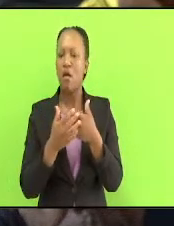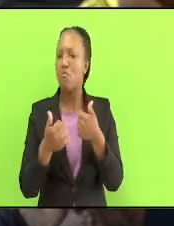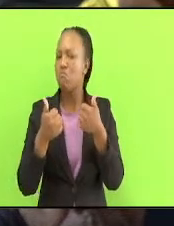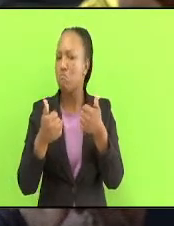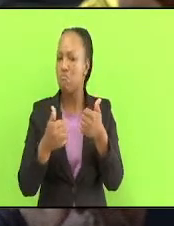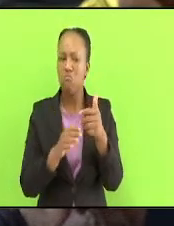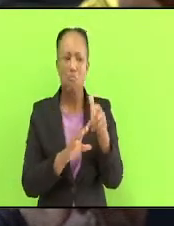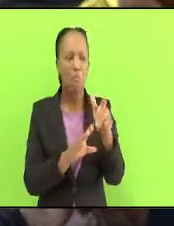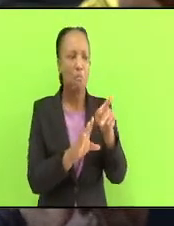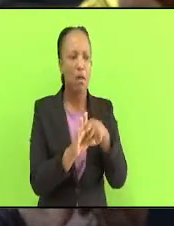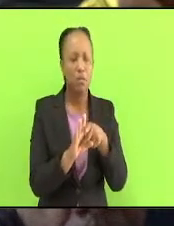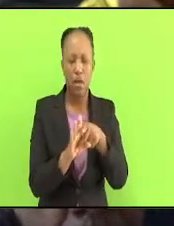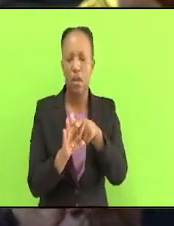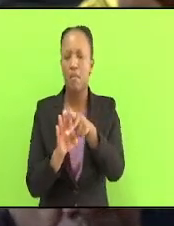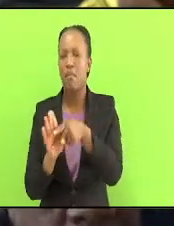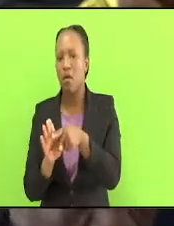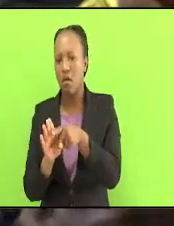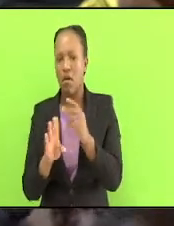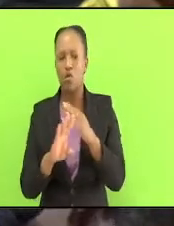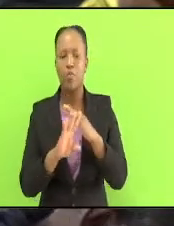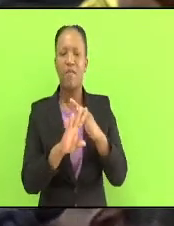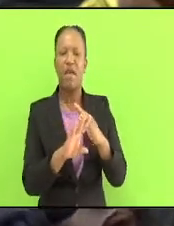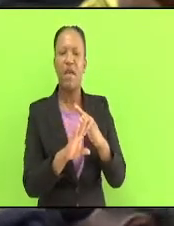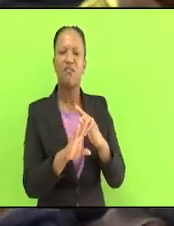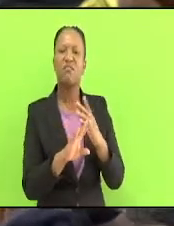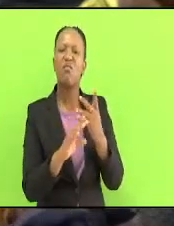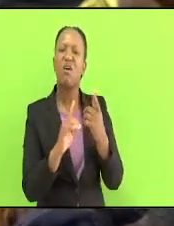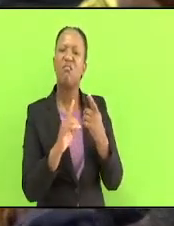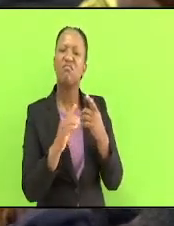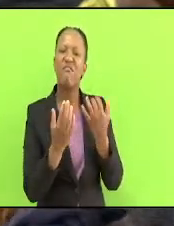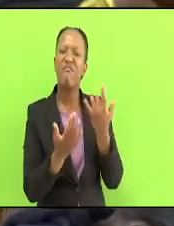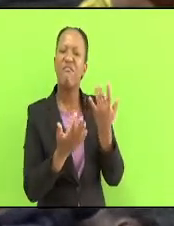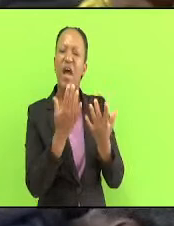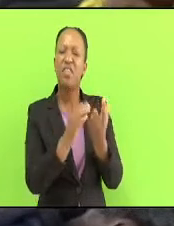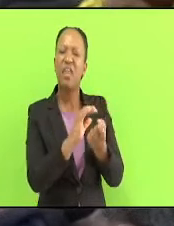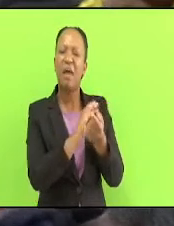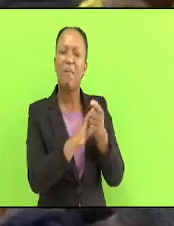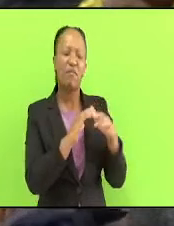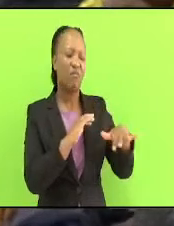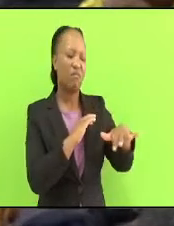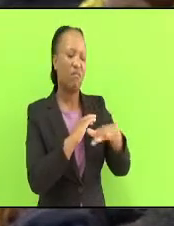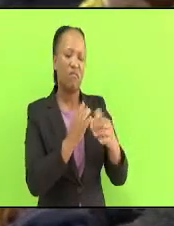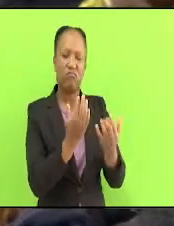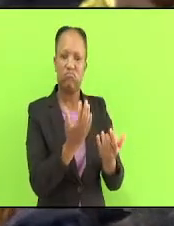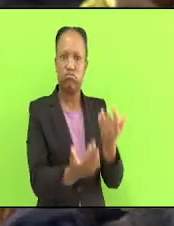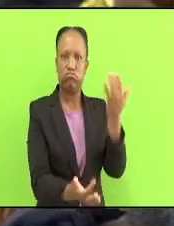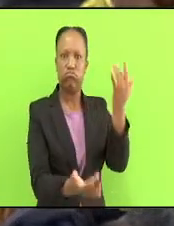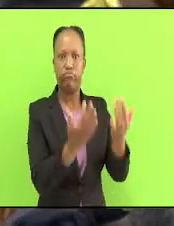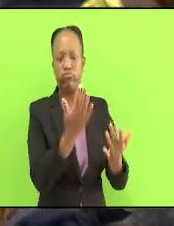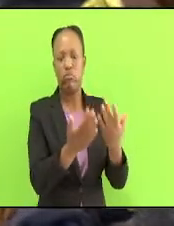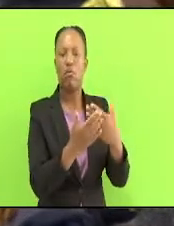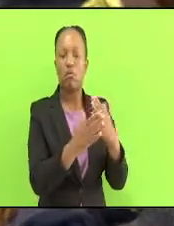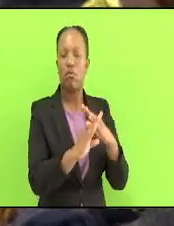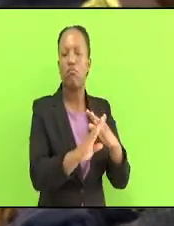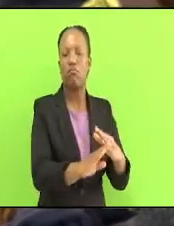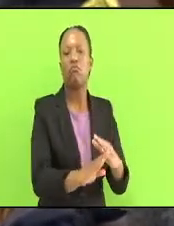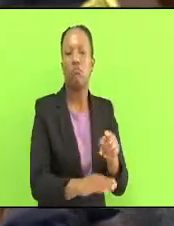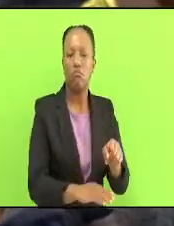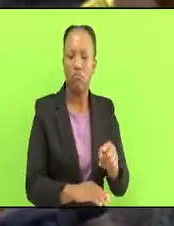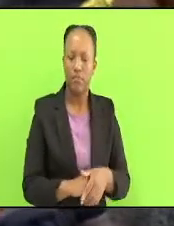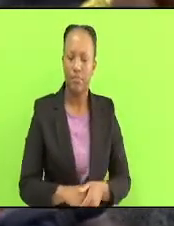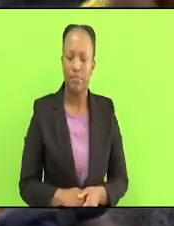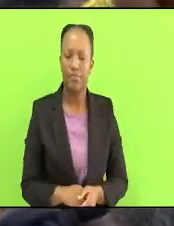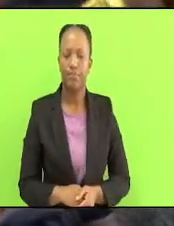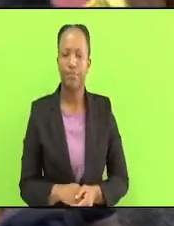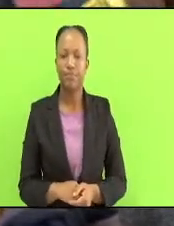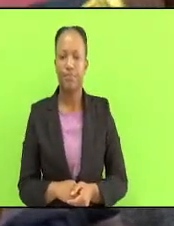to prevent felt fires. Because now if they could have been combined in that way, so it will be possible for the people to